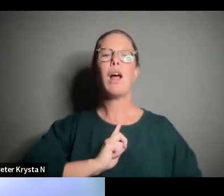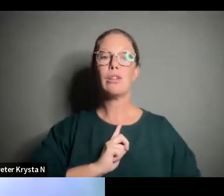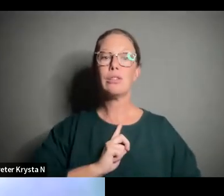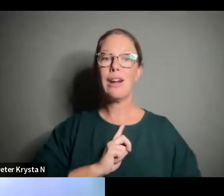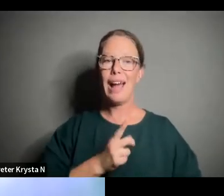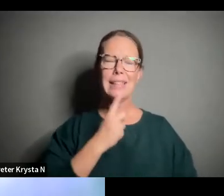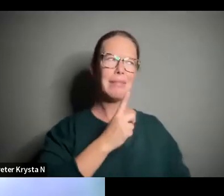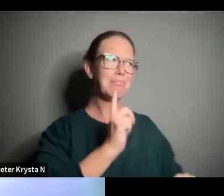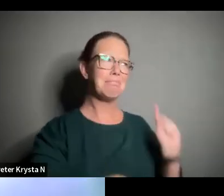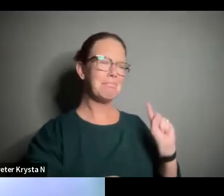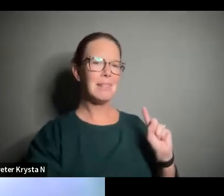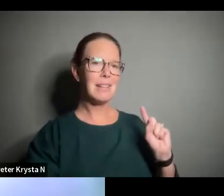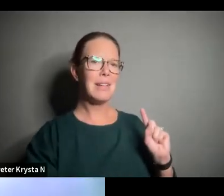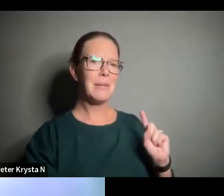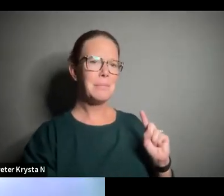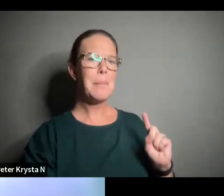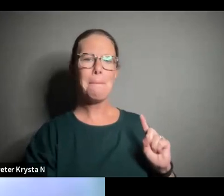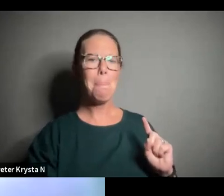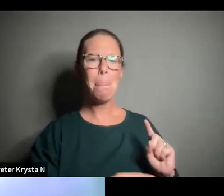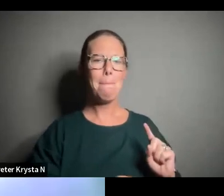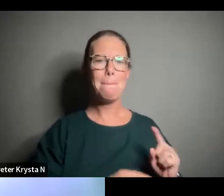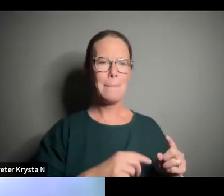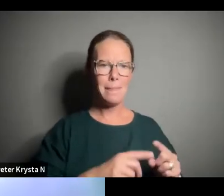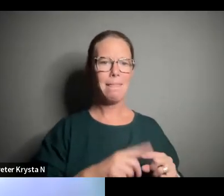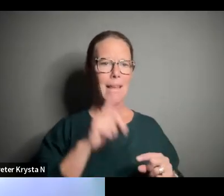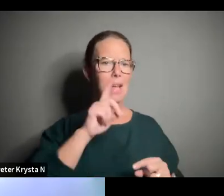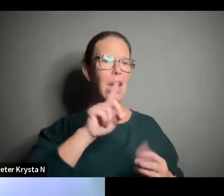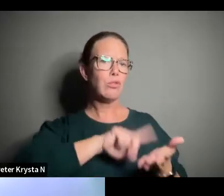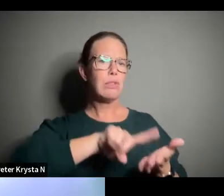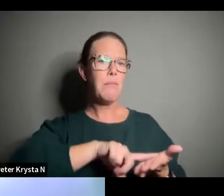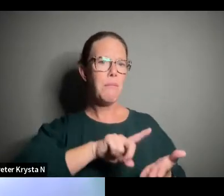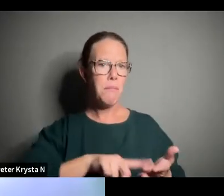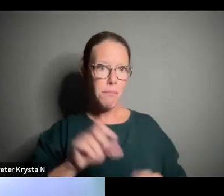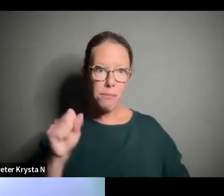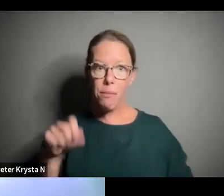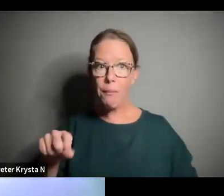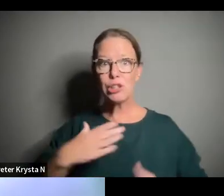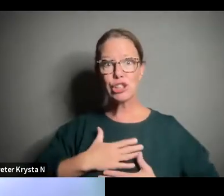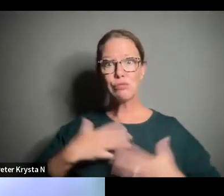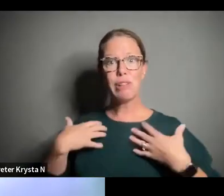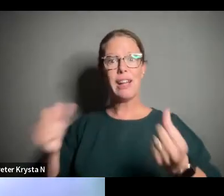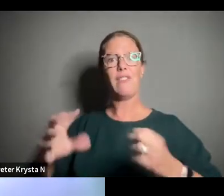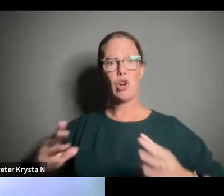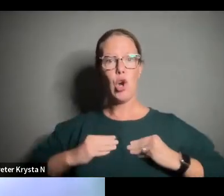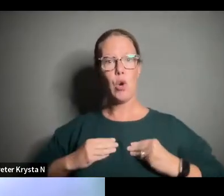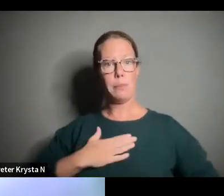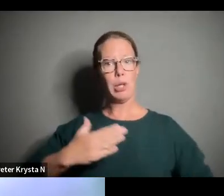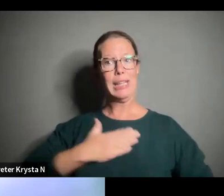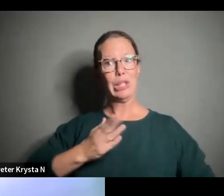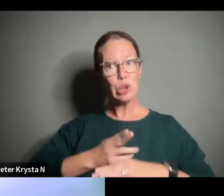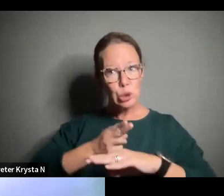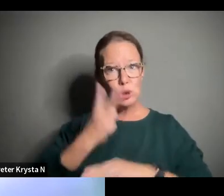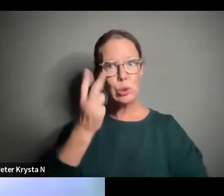I checked her out before, and in my research studies, we can read our implanted electrodes, she'd recovered her own breathing. And she was 2 years